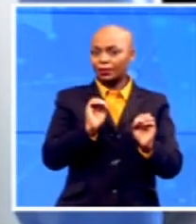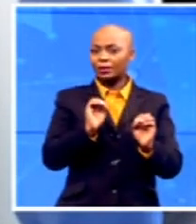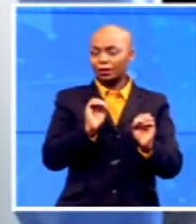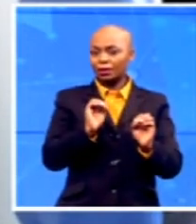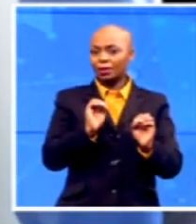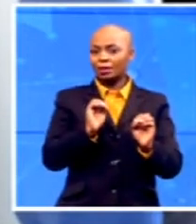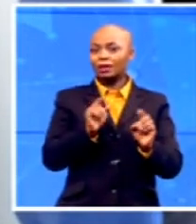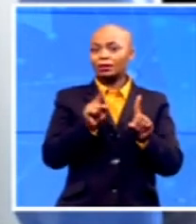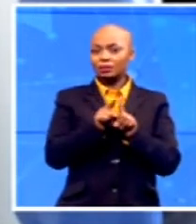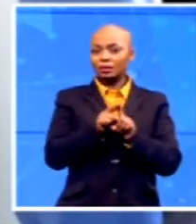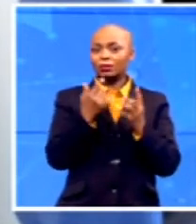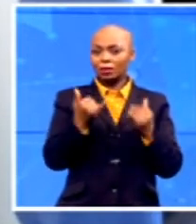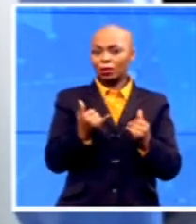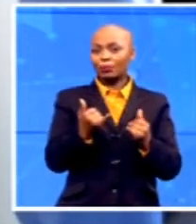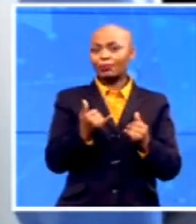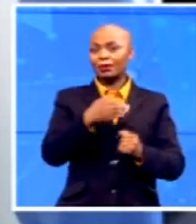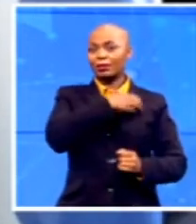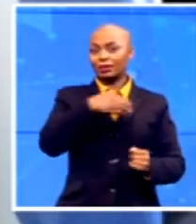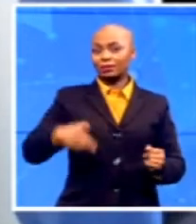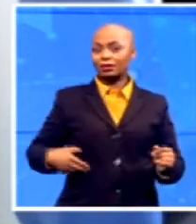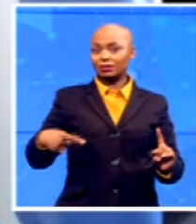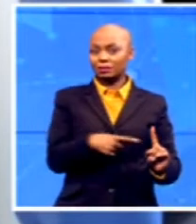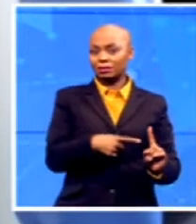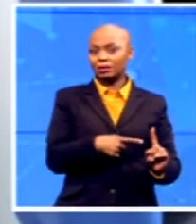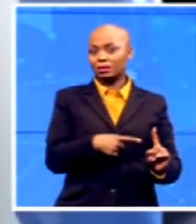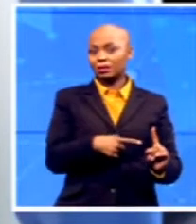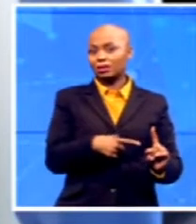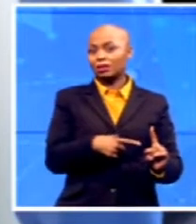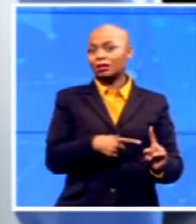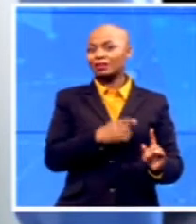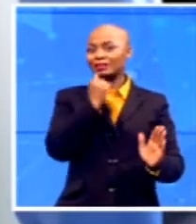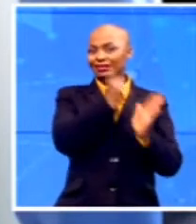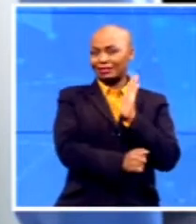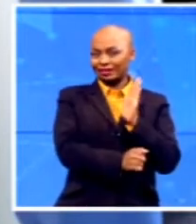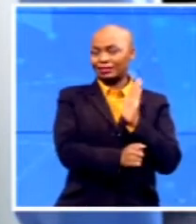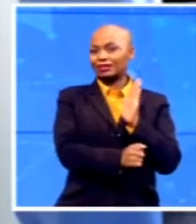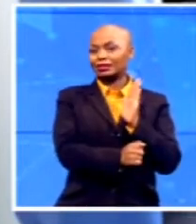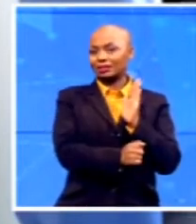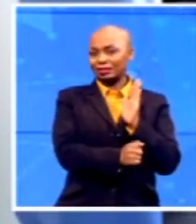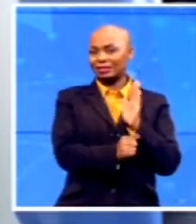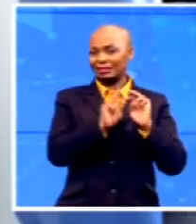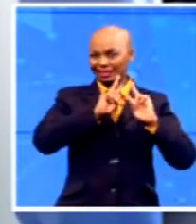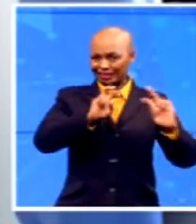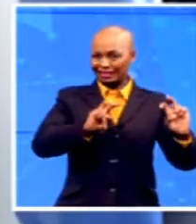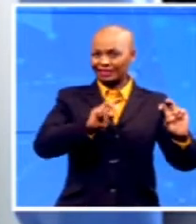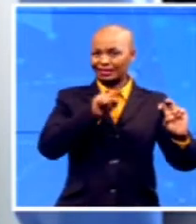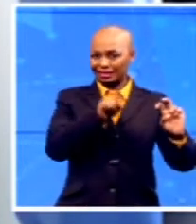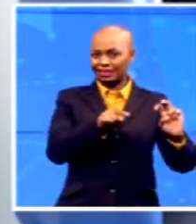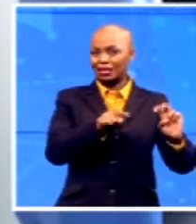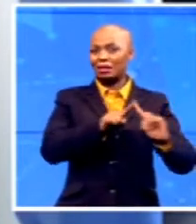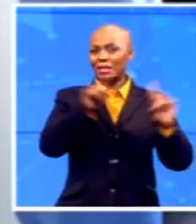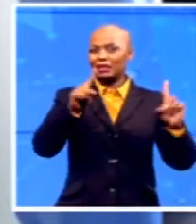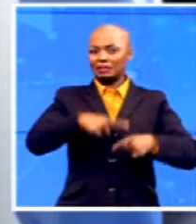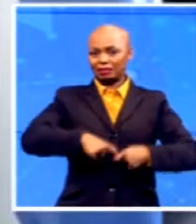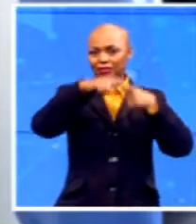Moïse, the national investigation into his murder has stalled, a situation that fuels rumors and exacerbates